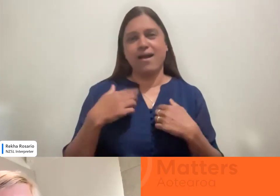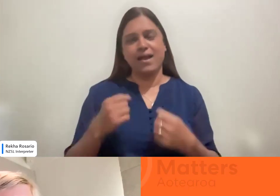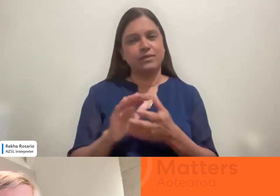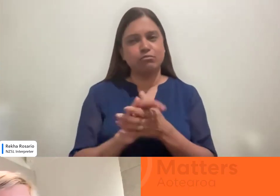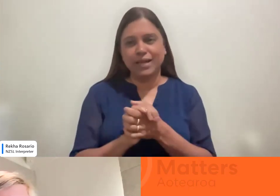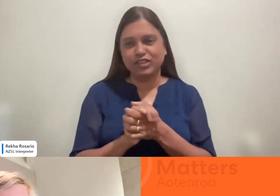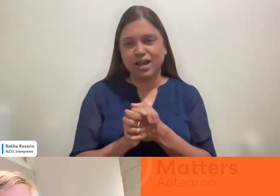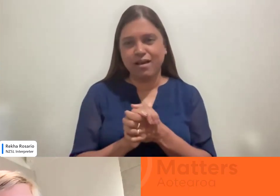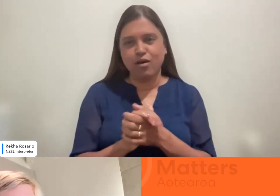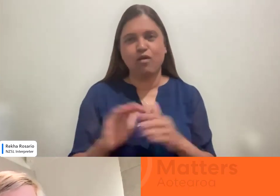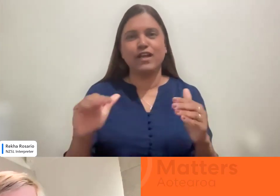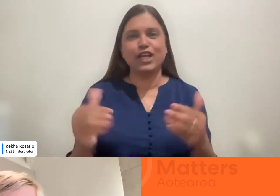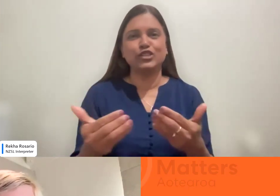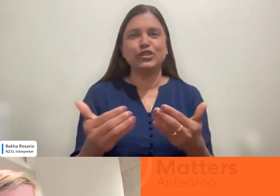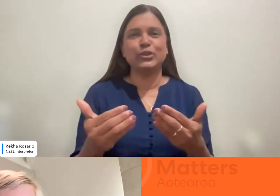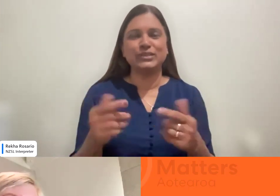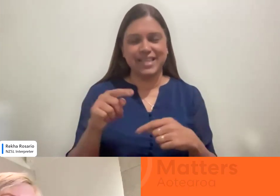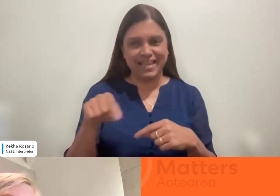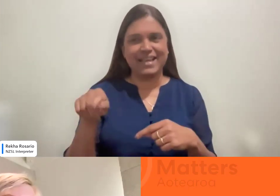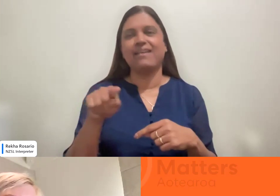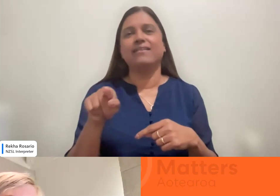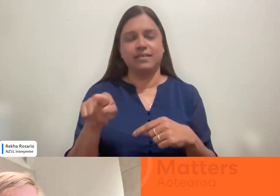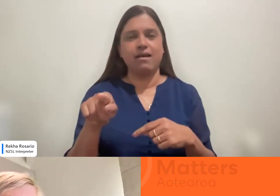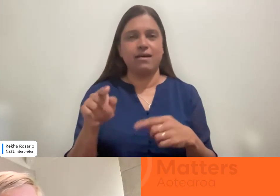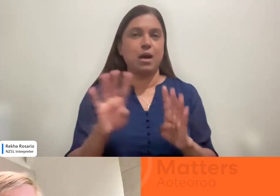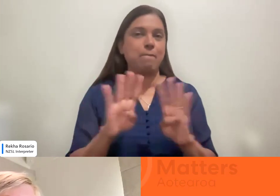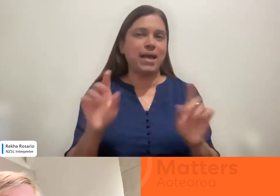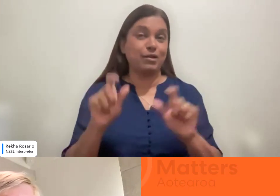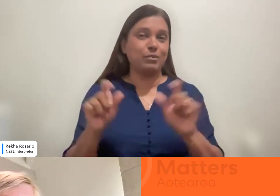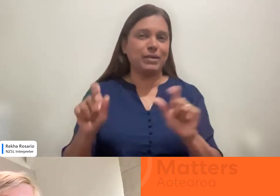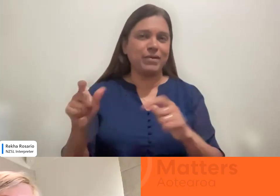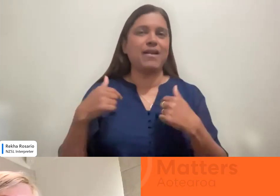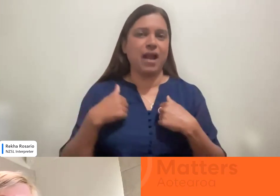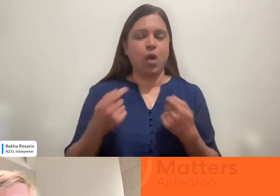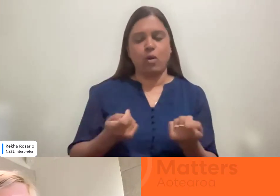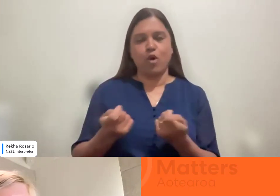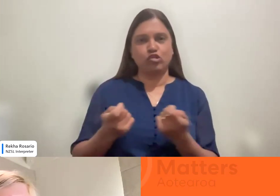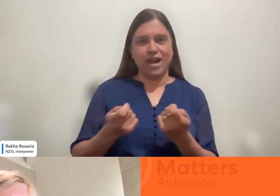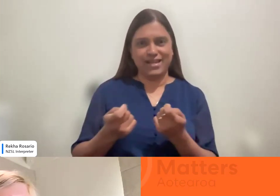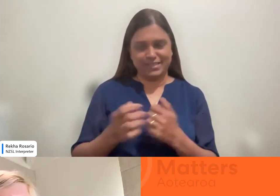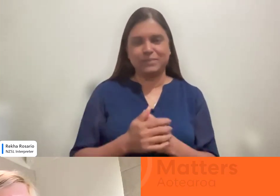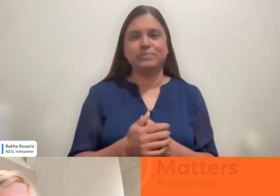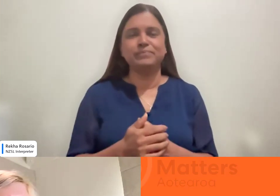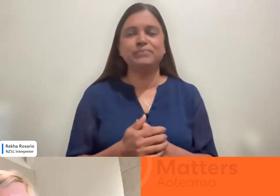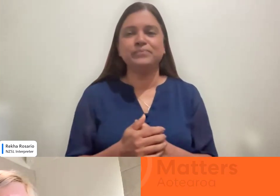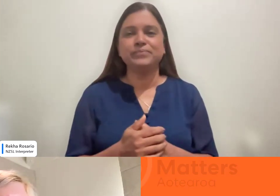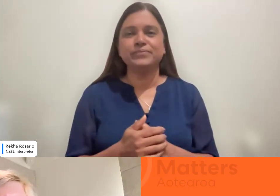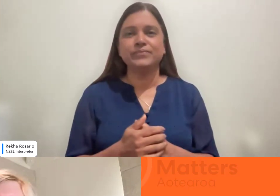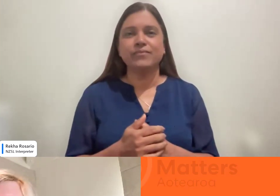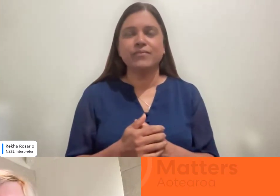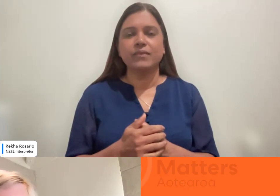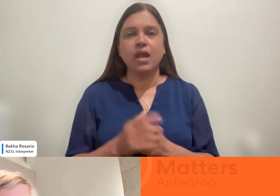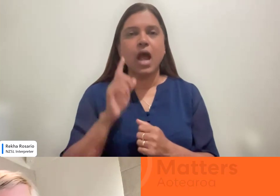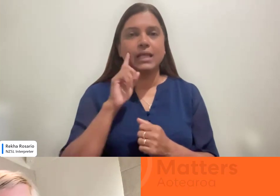panelist and moderating this kōrero. And the thinkers will each have